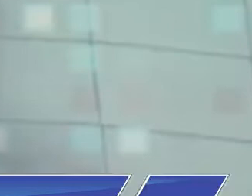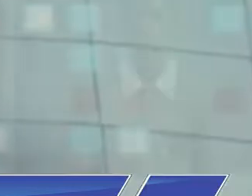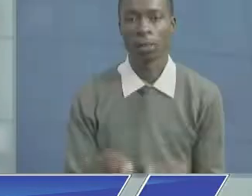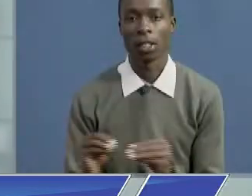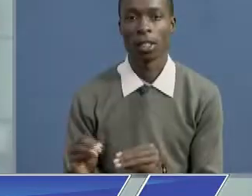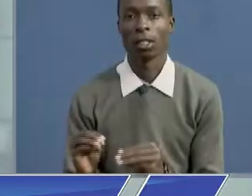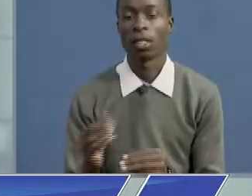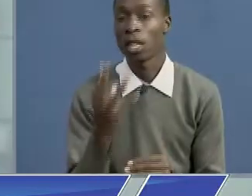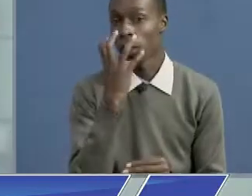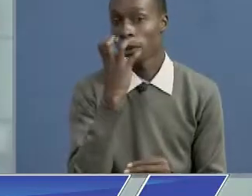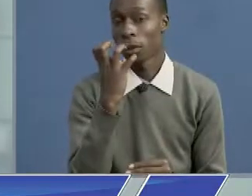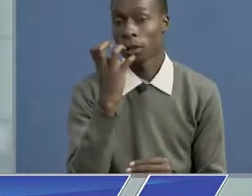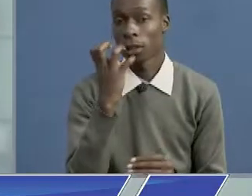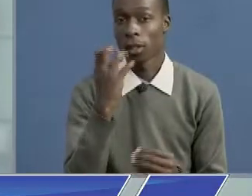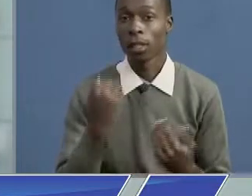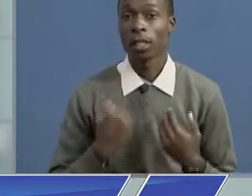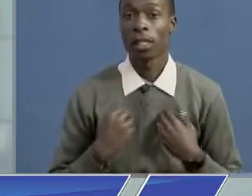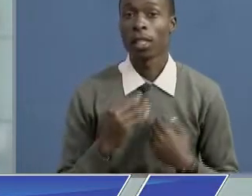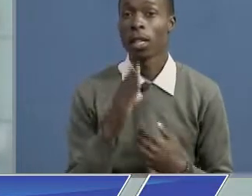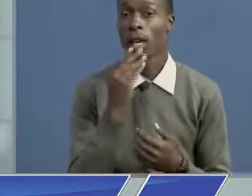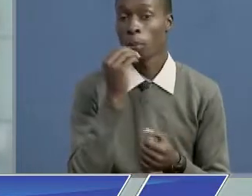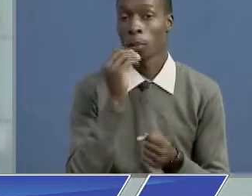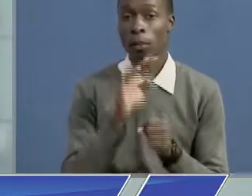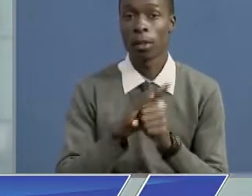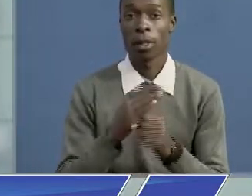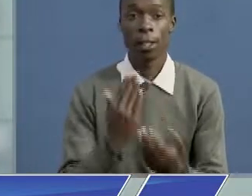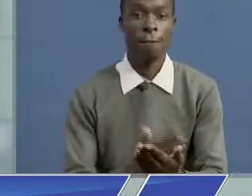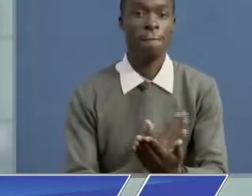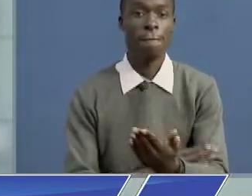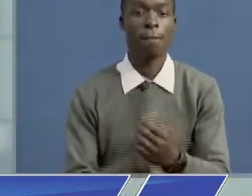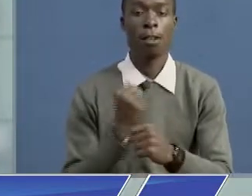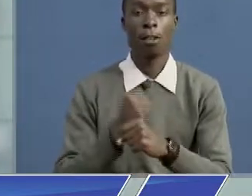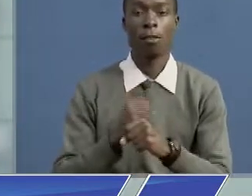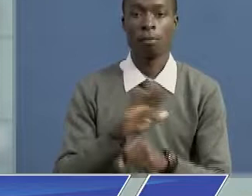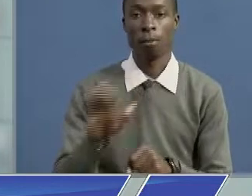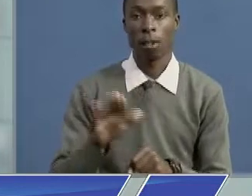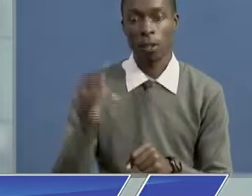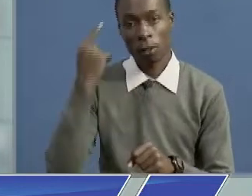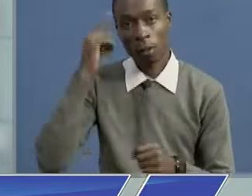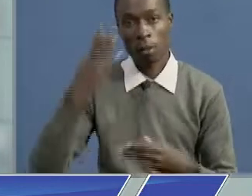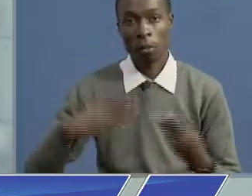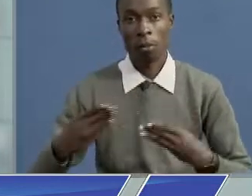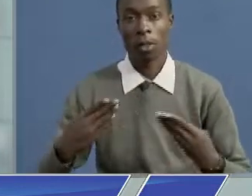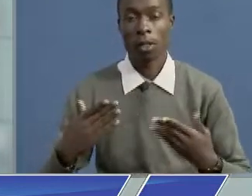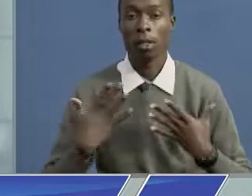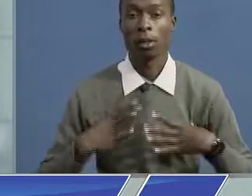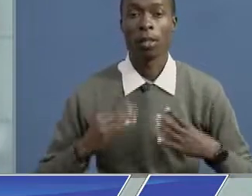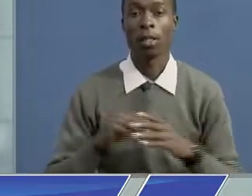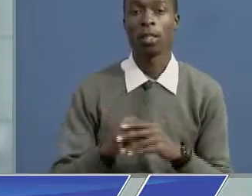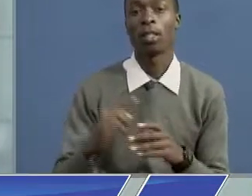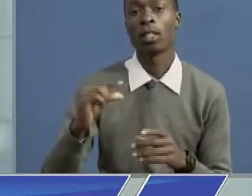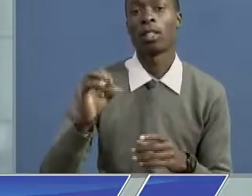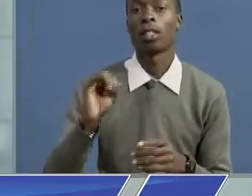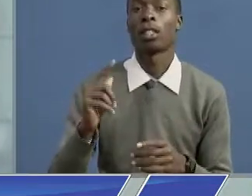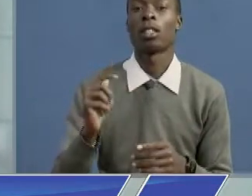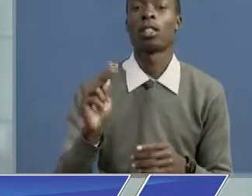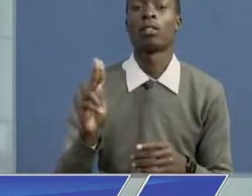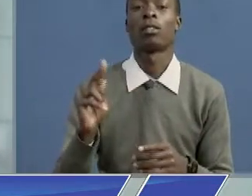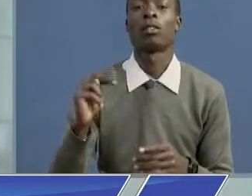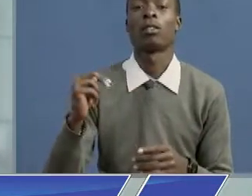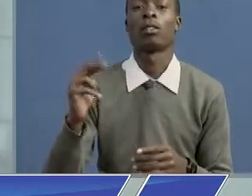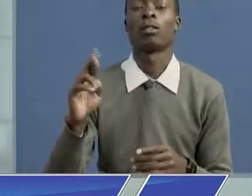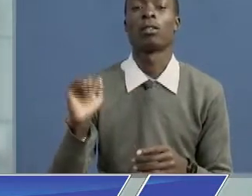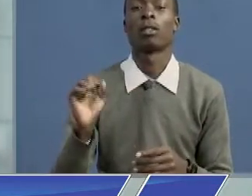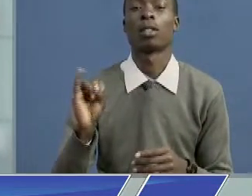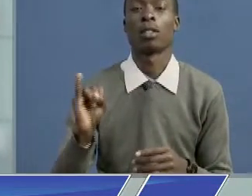Moving on, Deputy President William Ruto has promised to improve the working environment for all business vendors in Githurai, Kiambu County. DP,